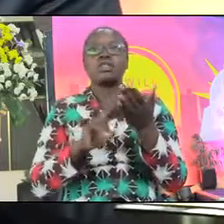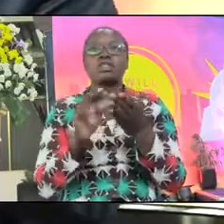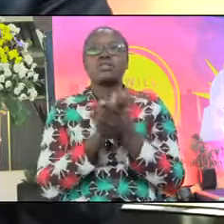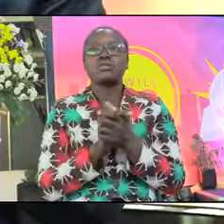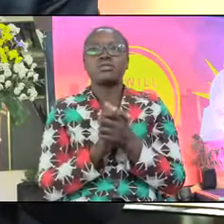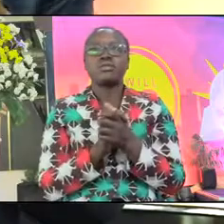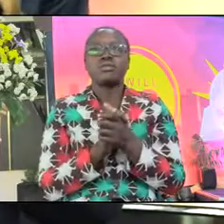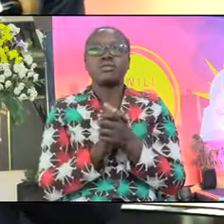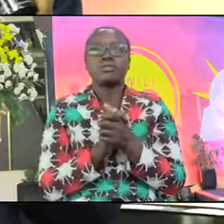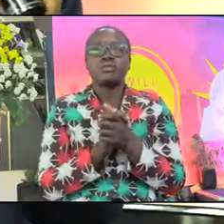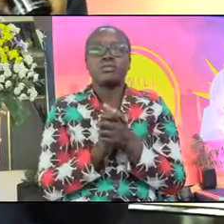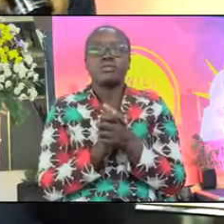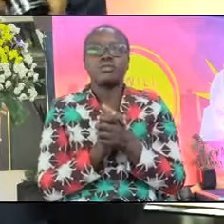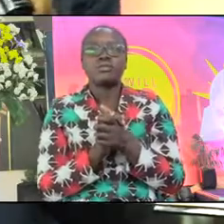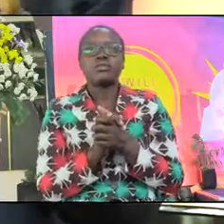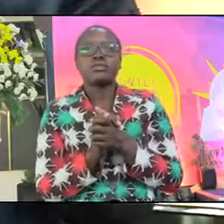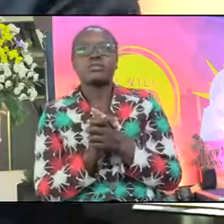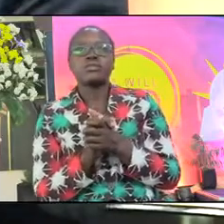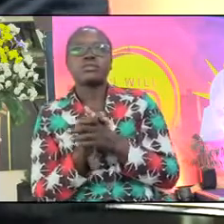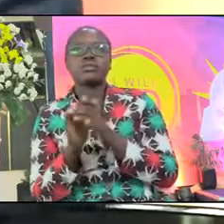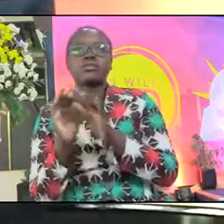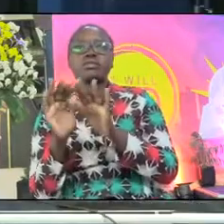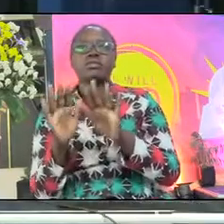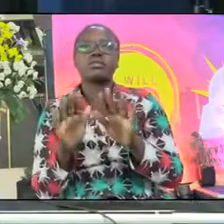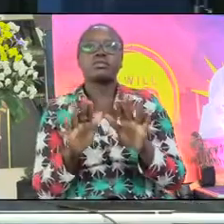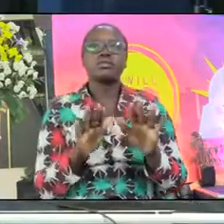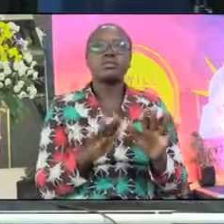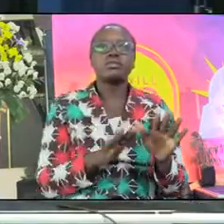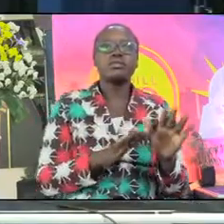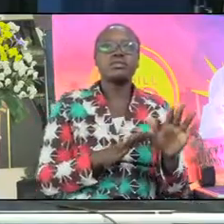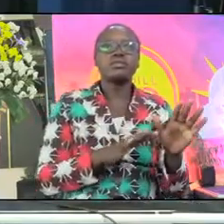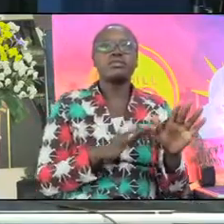stanza as we close this service.